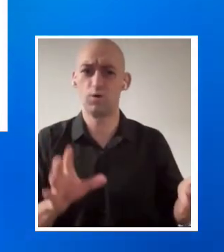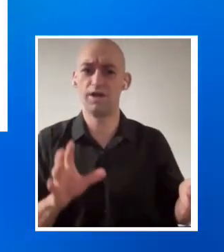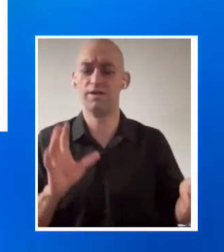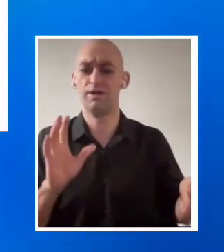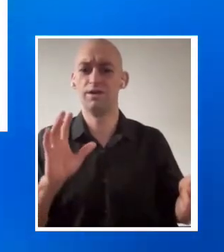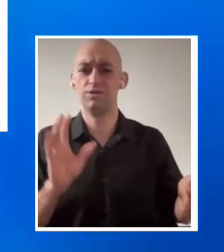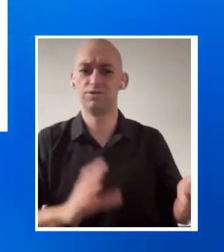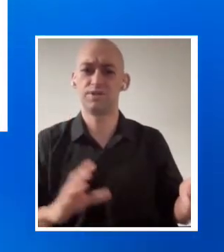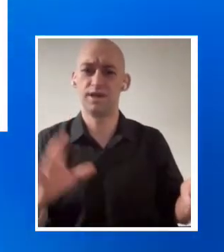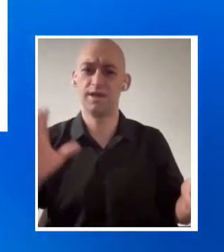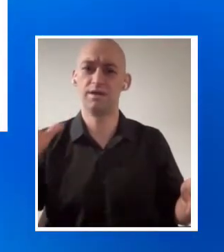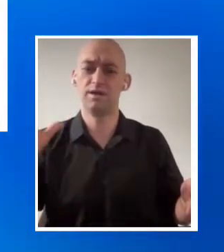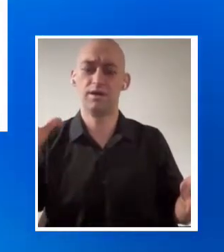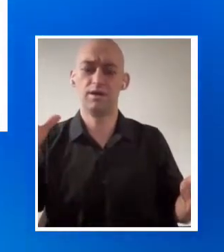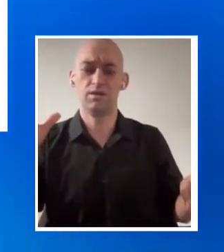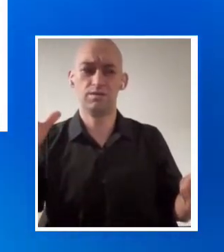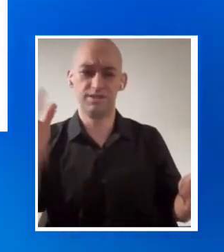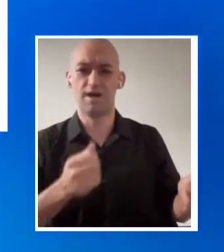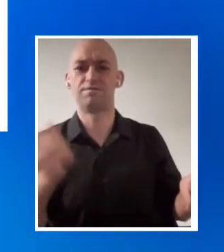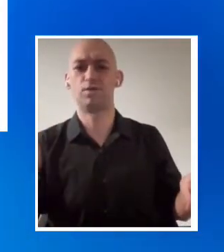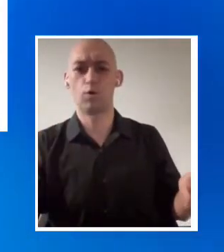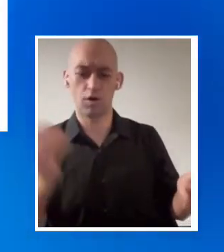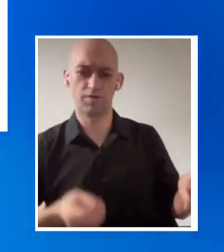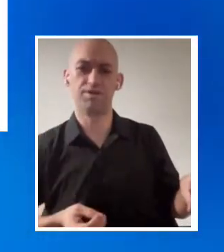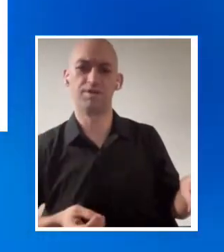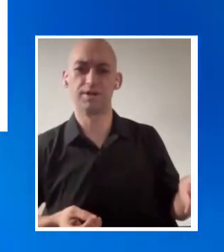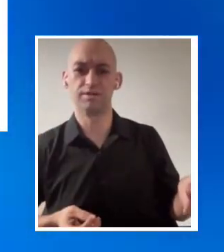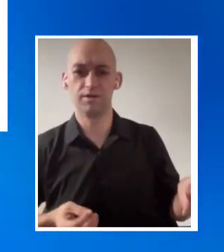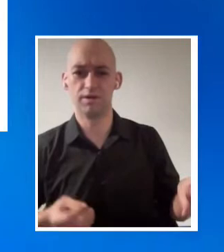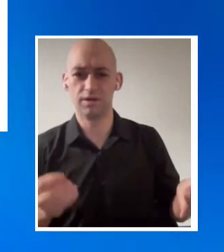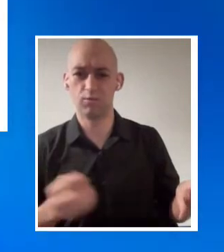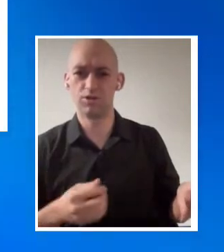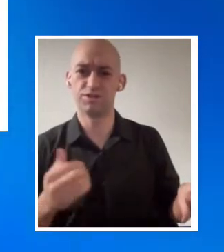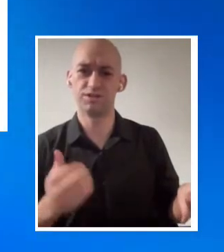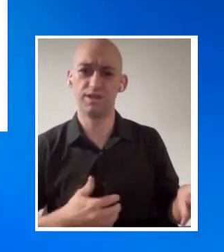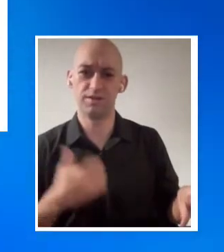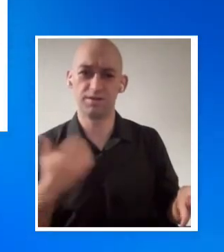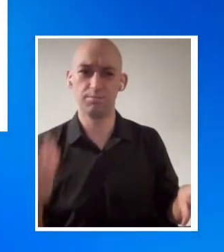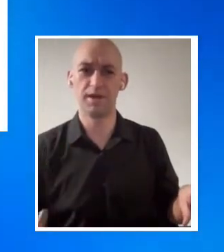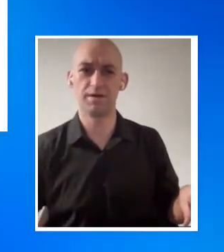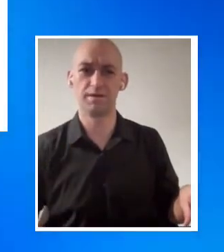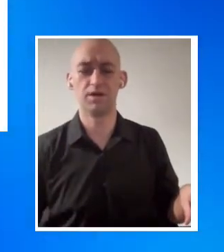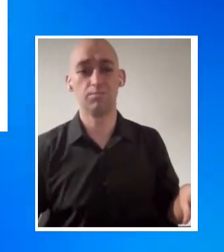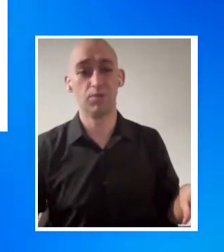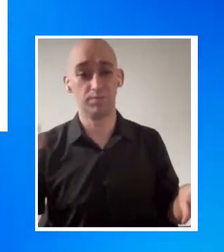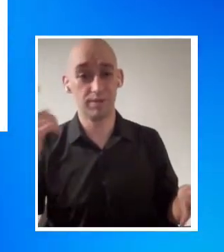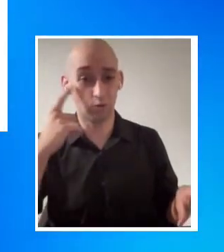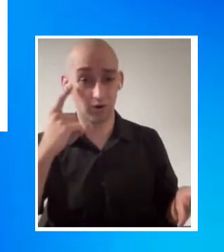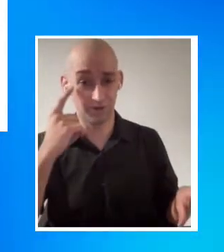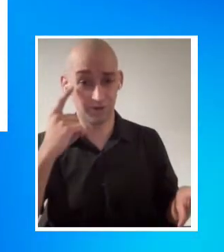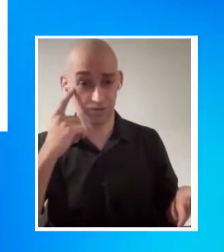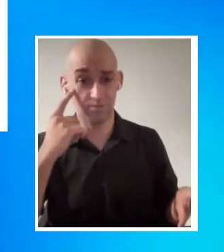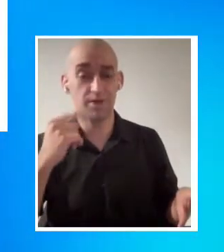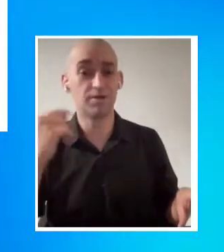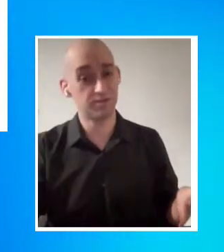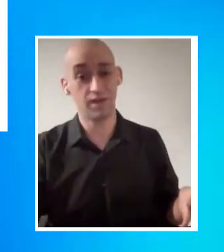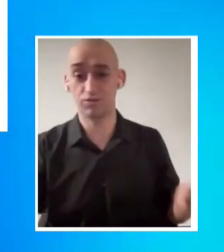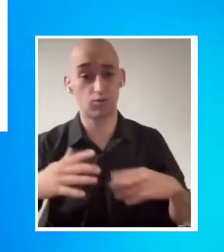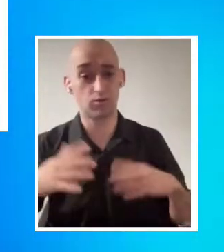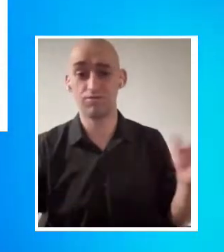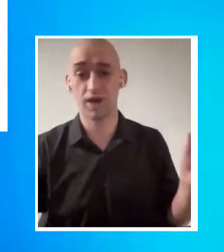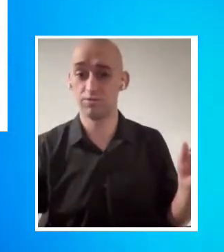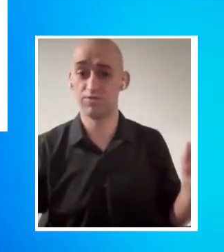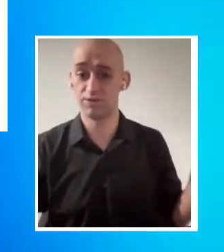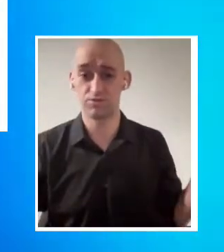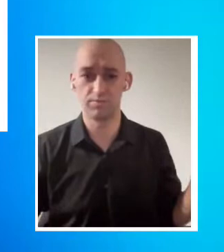you that they want you to say deaf or hard of hearing, and they don't want you to say hearing impaired. But people who are visually impaired, they